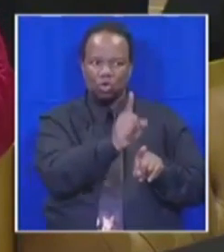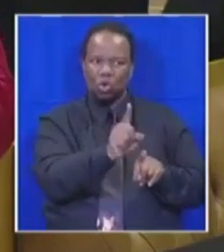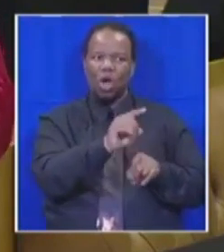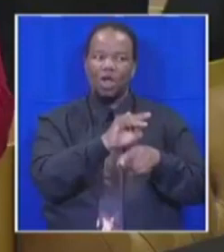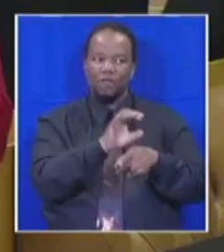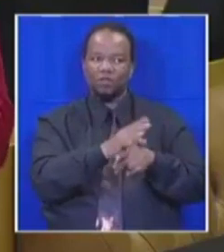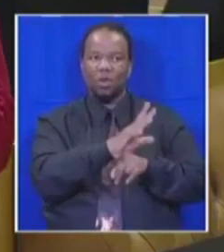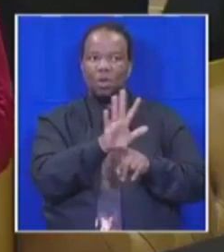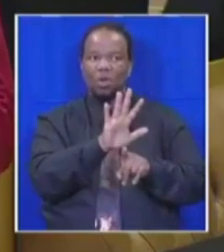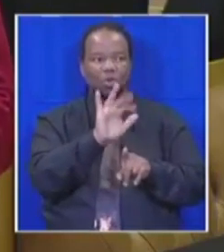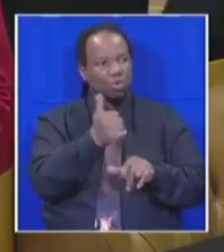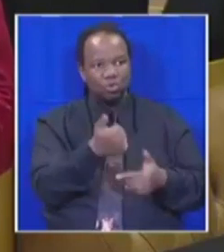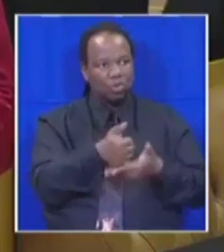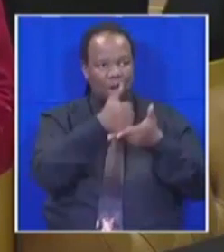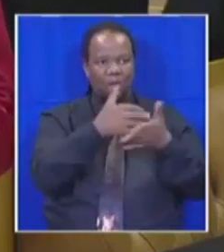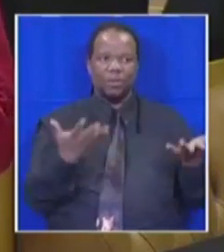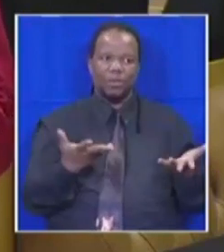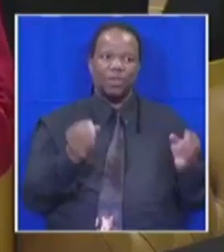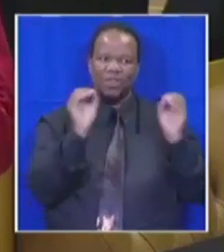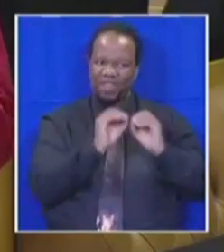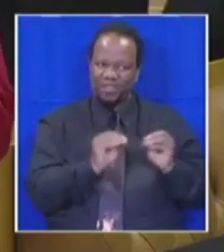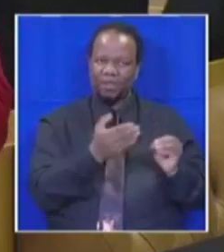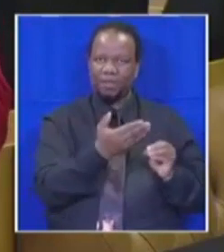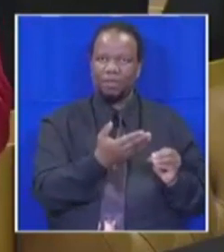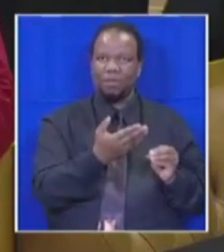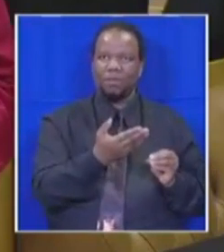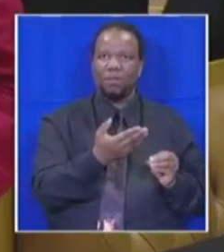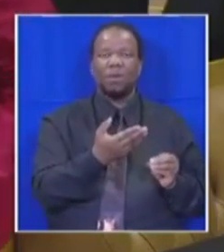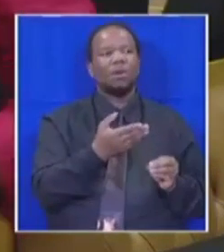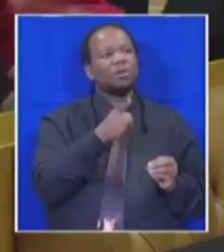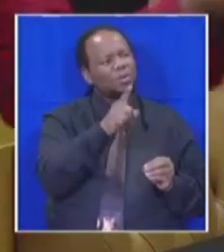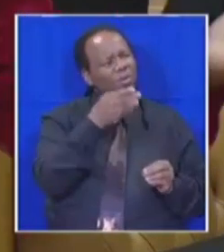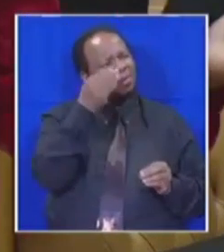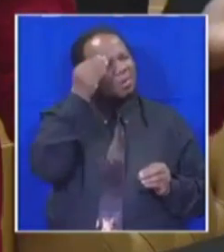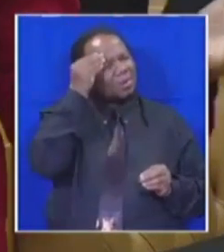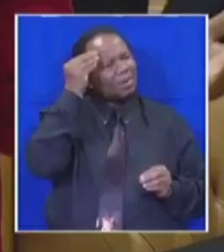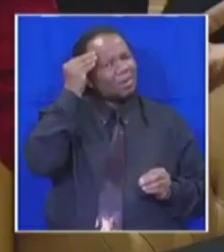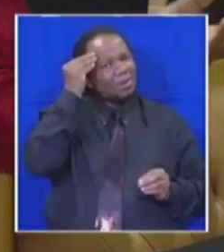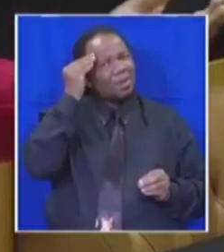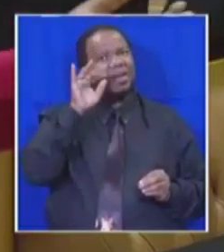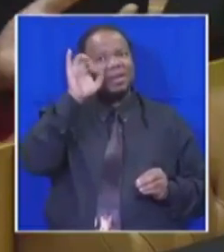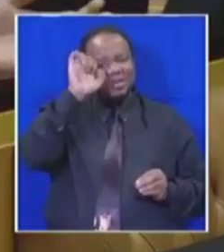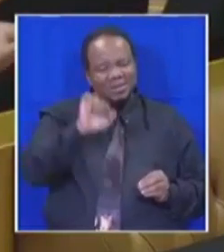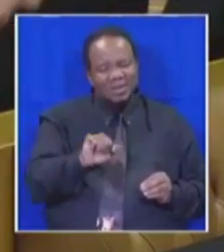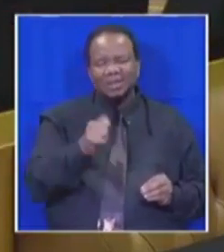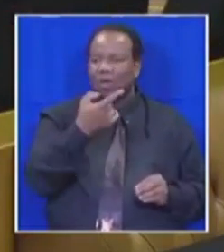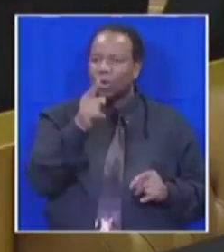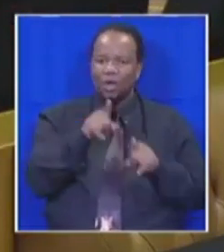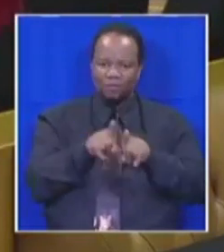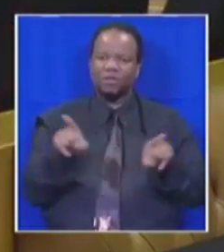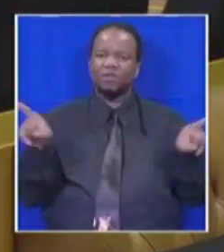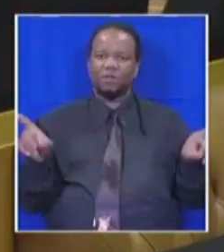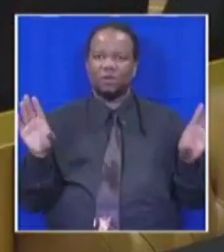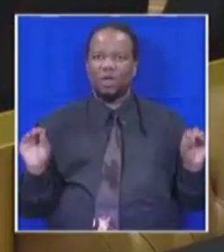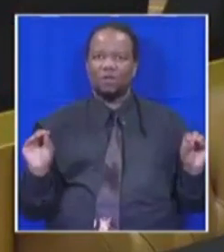to gain you anything. So that is one thing that you must take note of, and then you deal with it differently, because you're not going to go